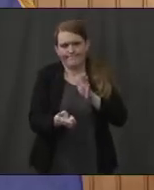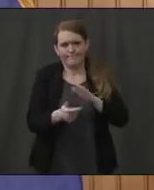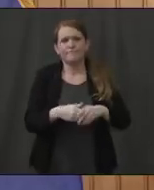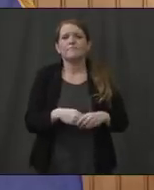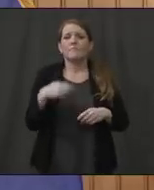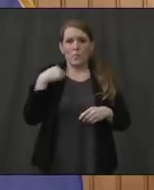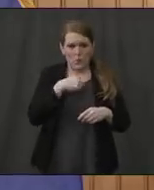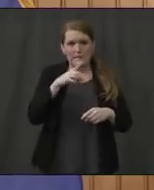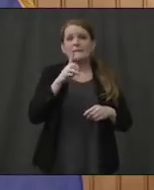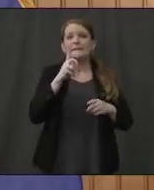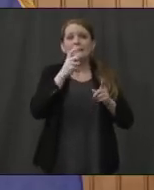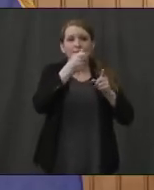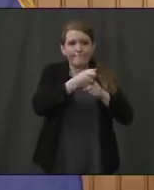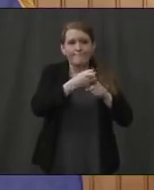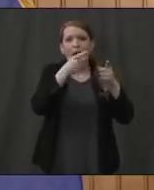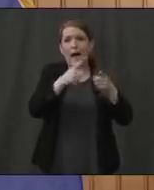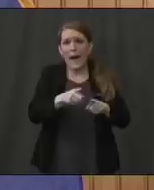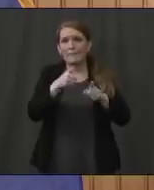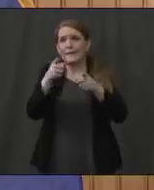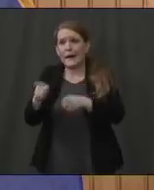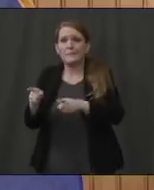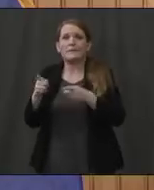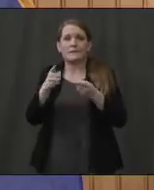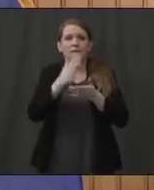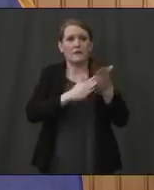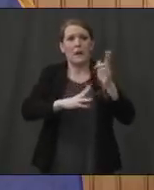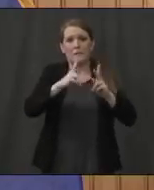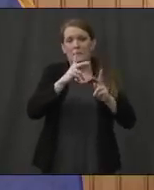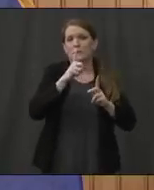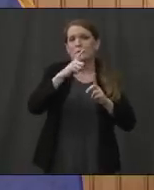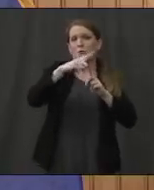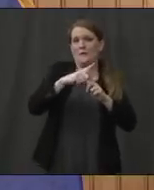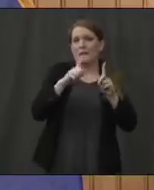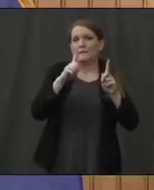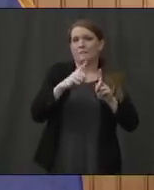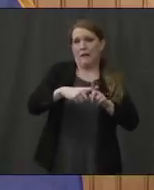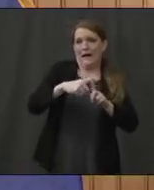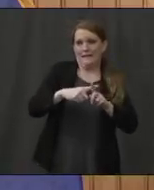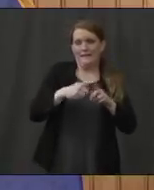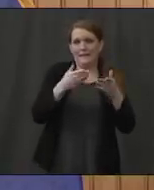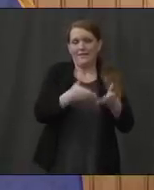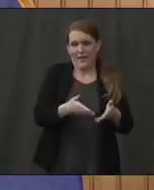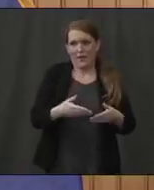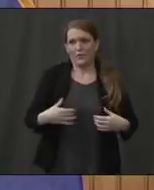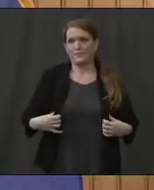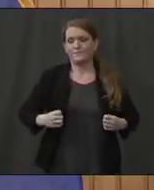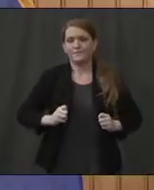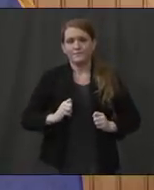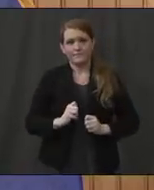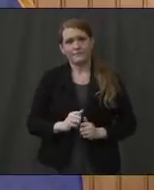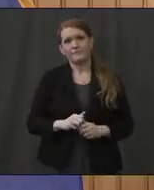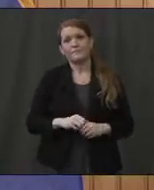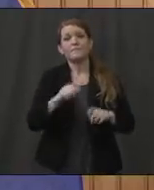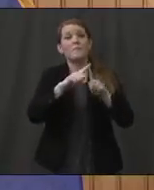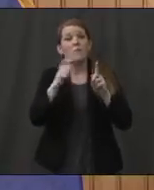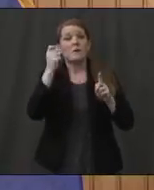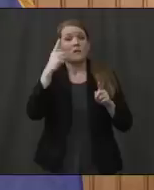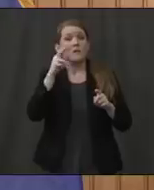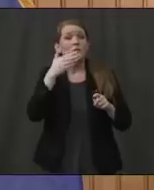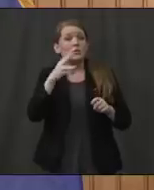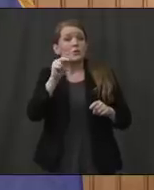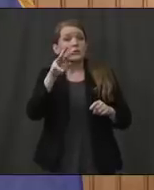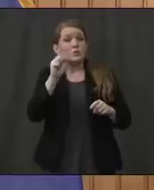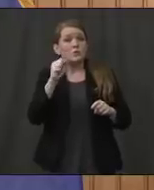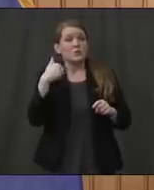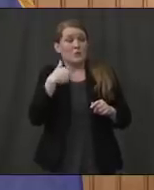tested positive in many of these centers now, nursing homes. The good news is we've got capacity in